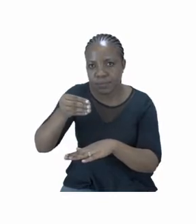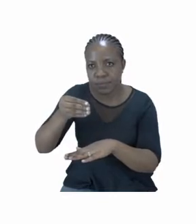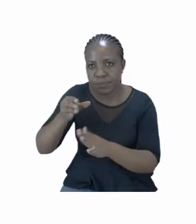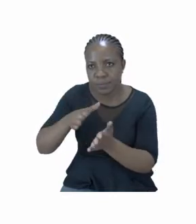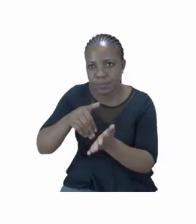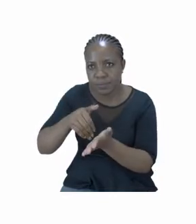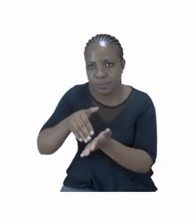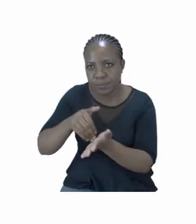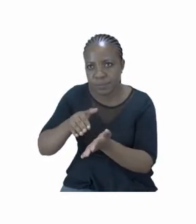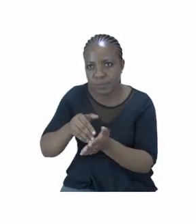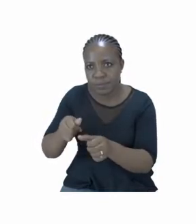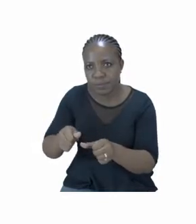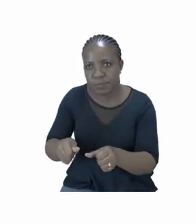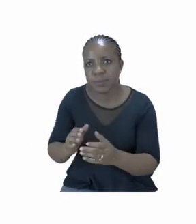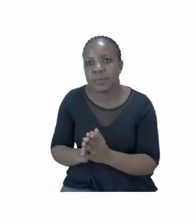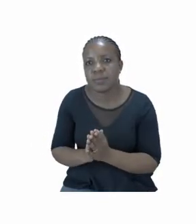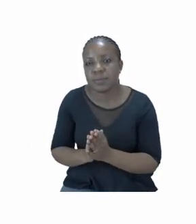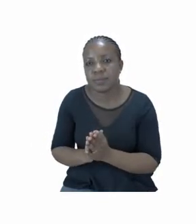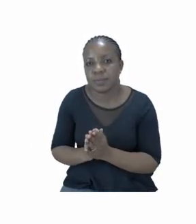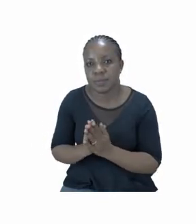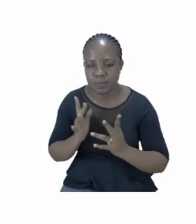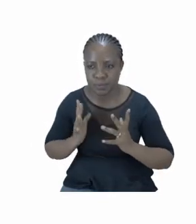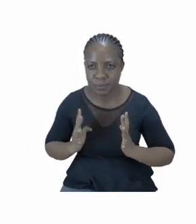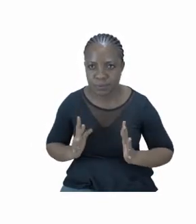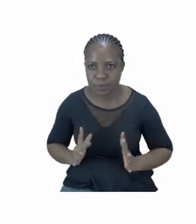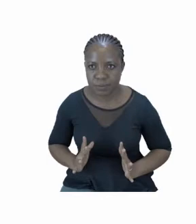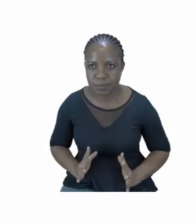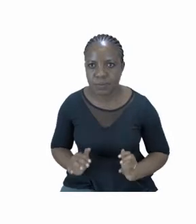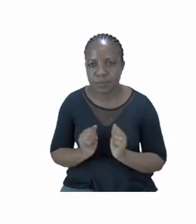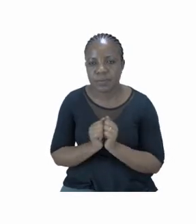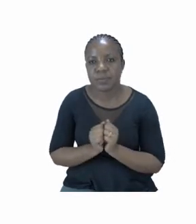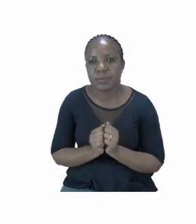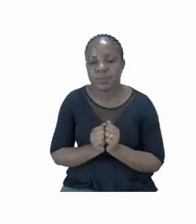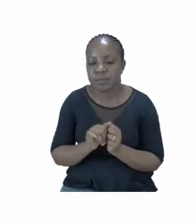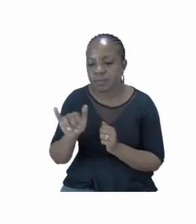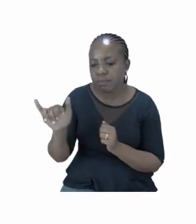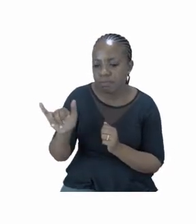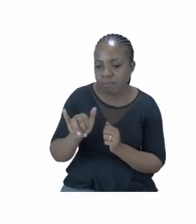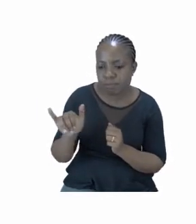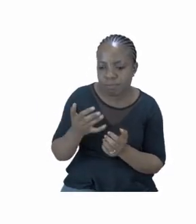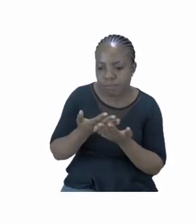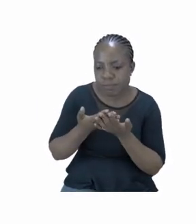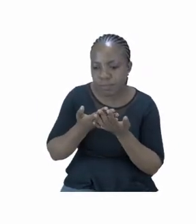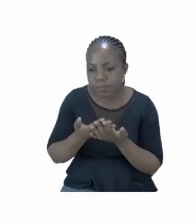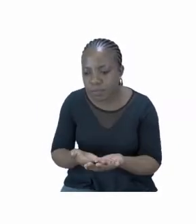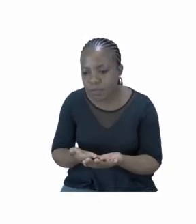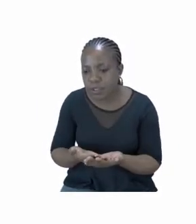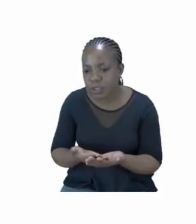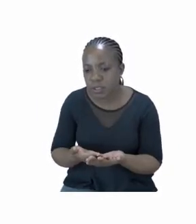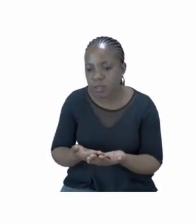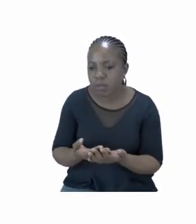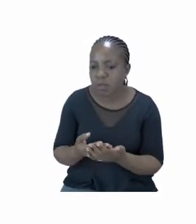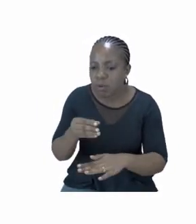glue and a caterpillar. So which one is heavy? Is it the bottle of